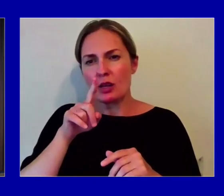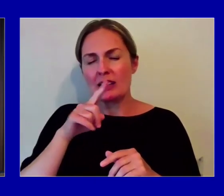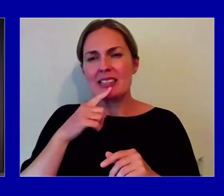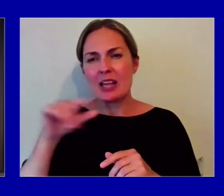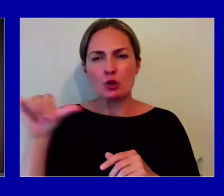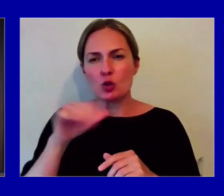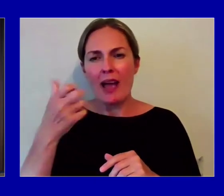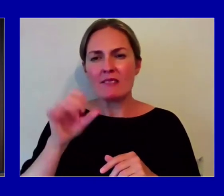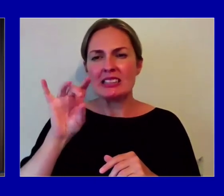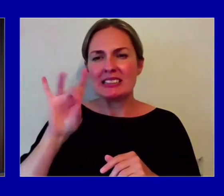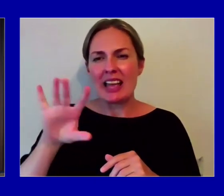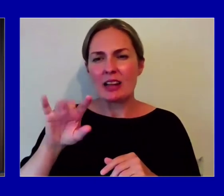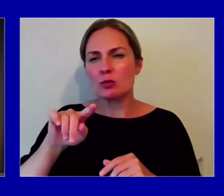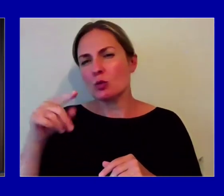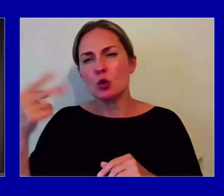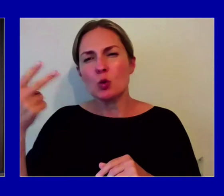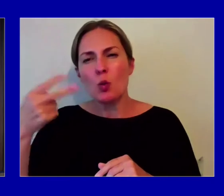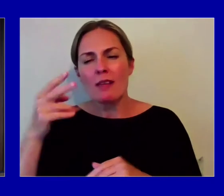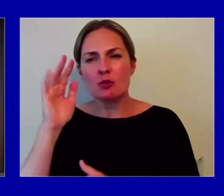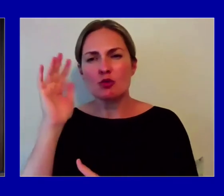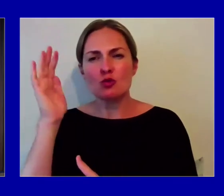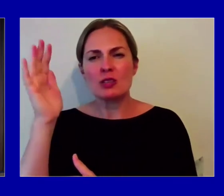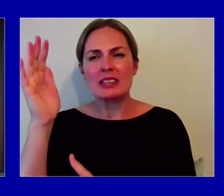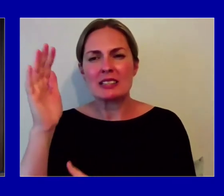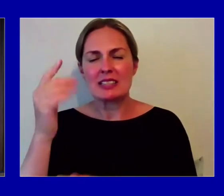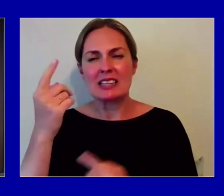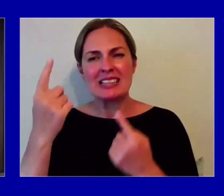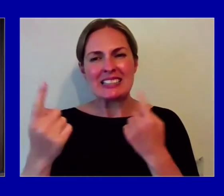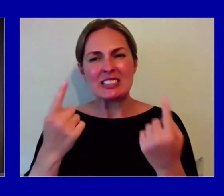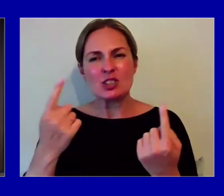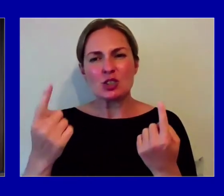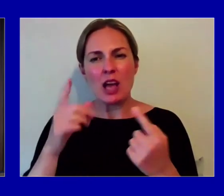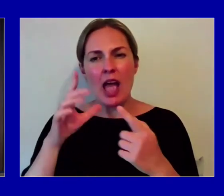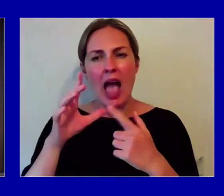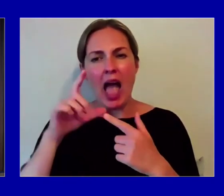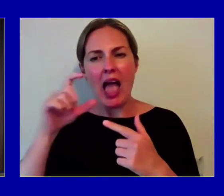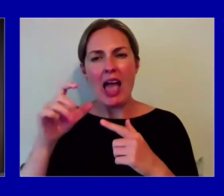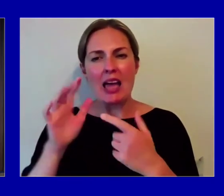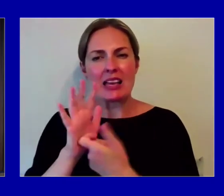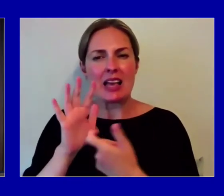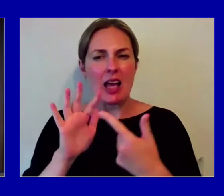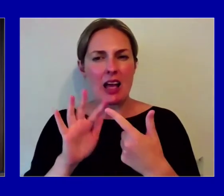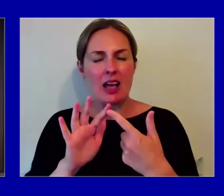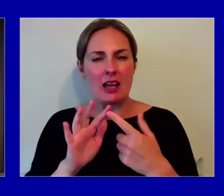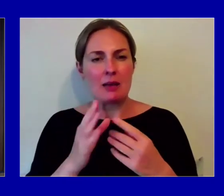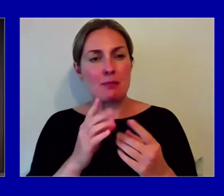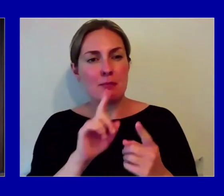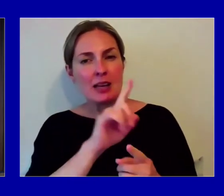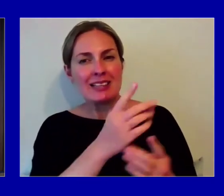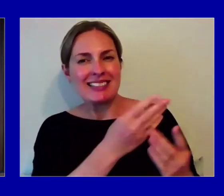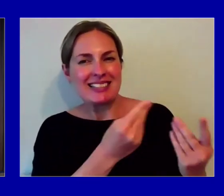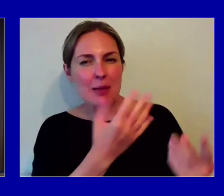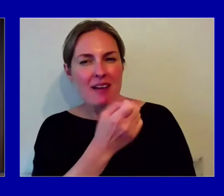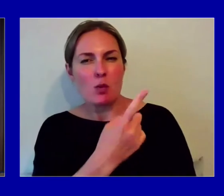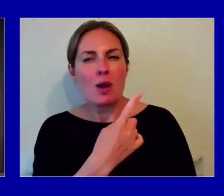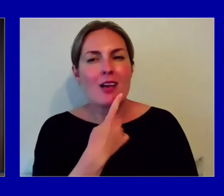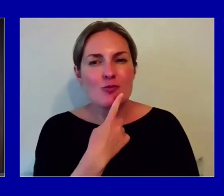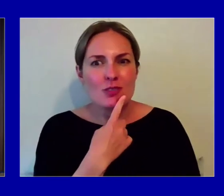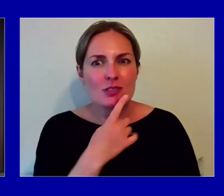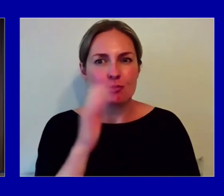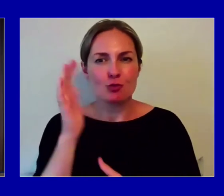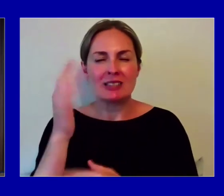might have had five trees to the other acre. Some might have had a hundred. It depends on the forest, depends on